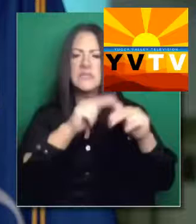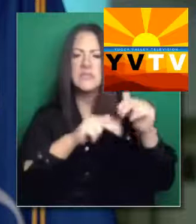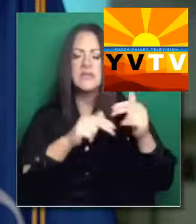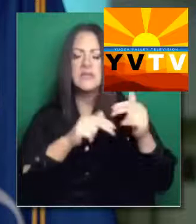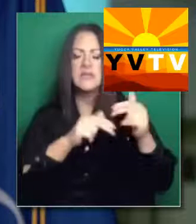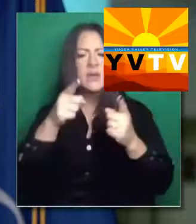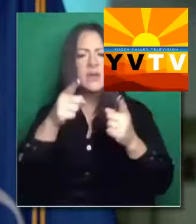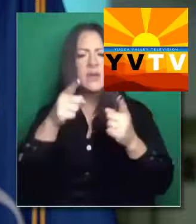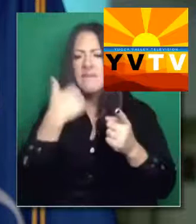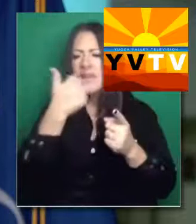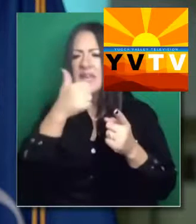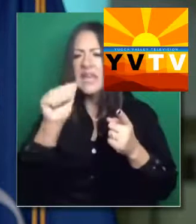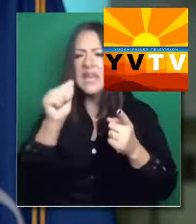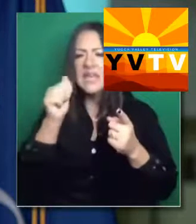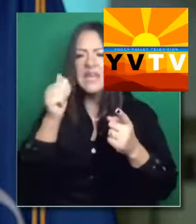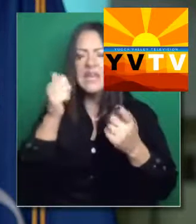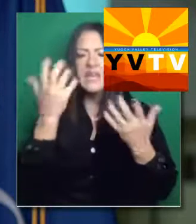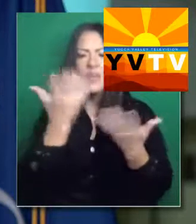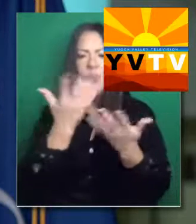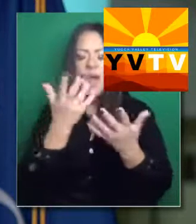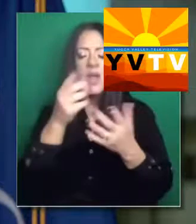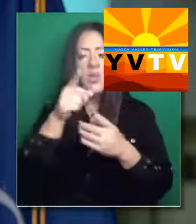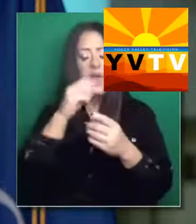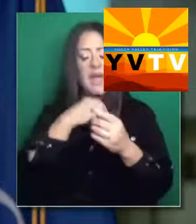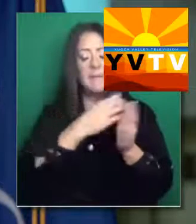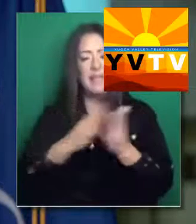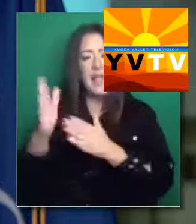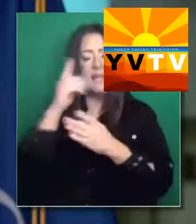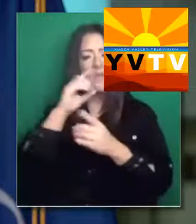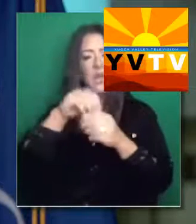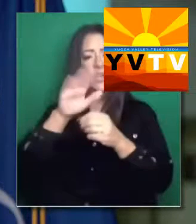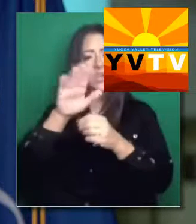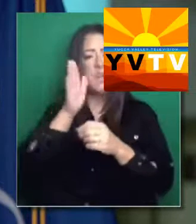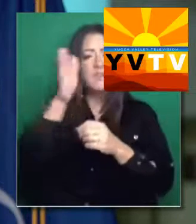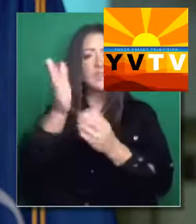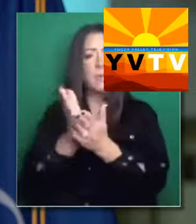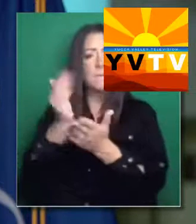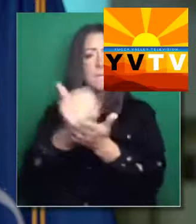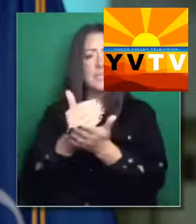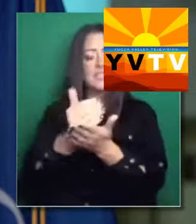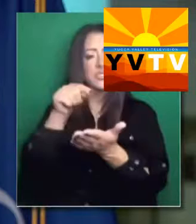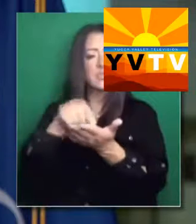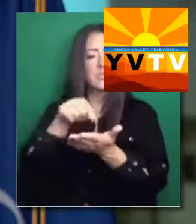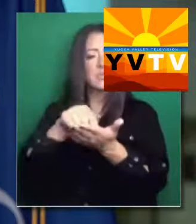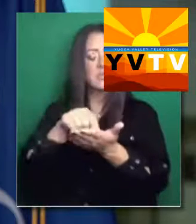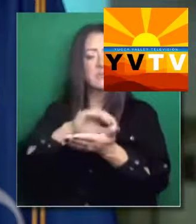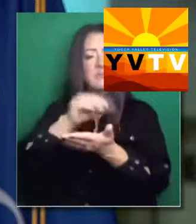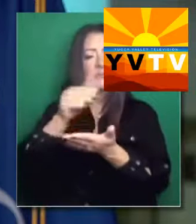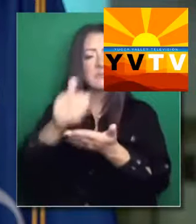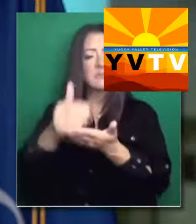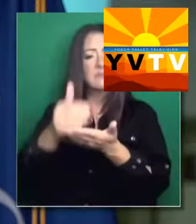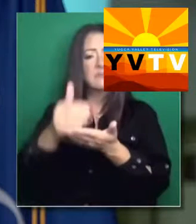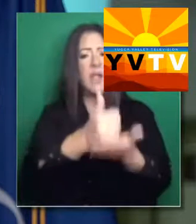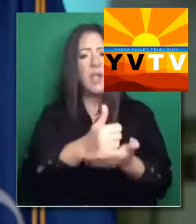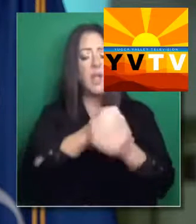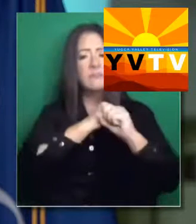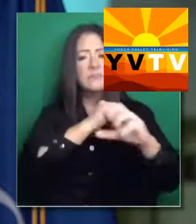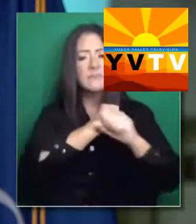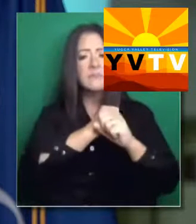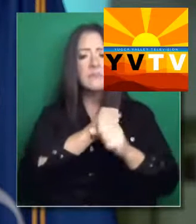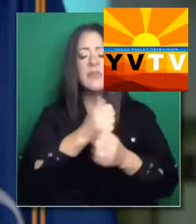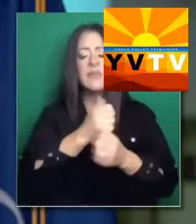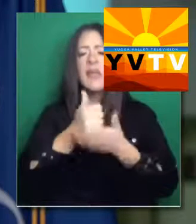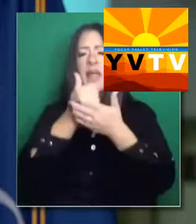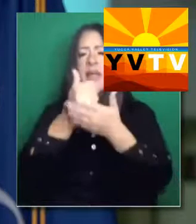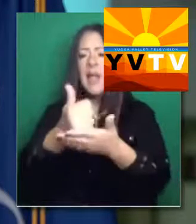from the state in your budget or otherwise for communities really struggling to contain and address the COVID pandemic as it